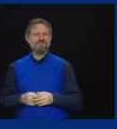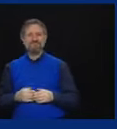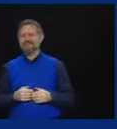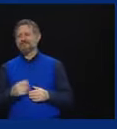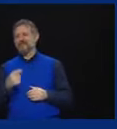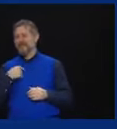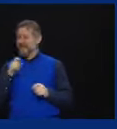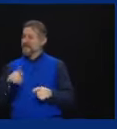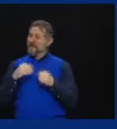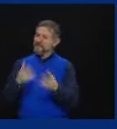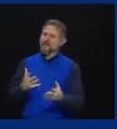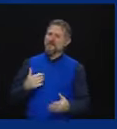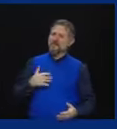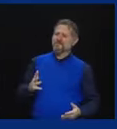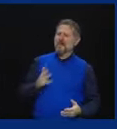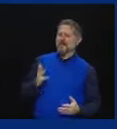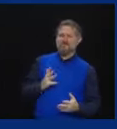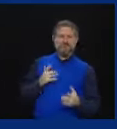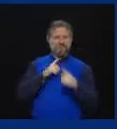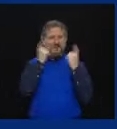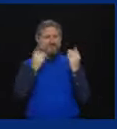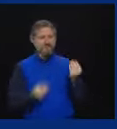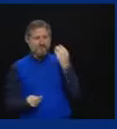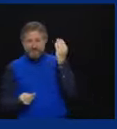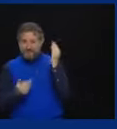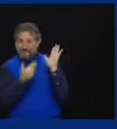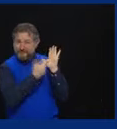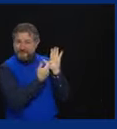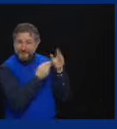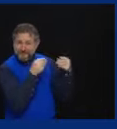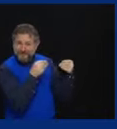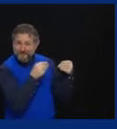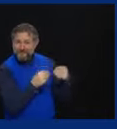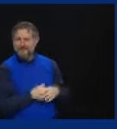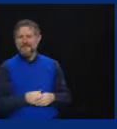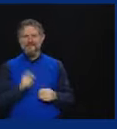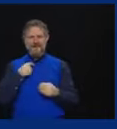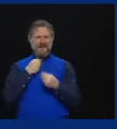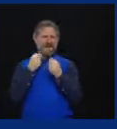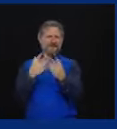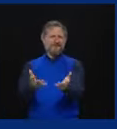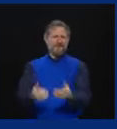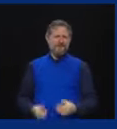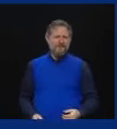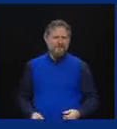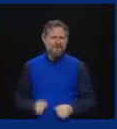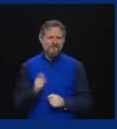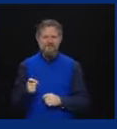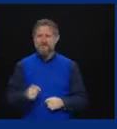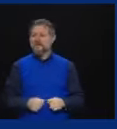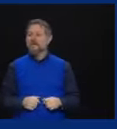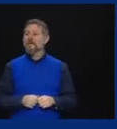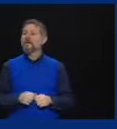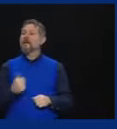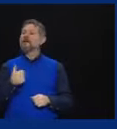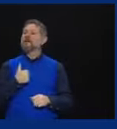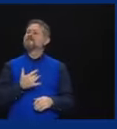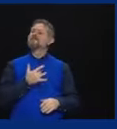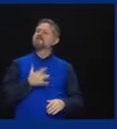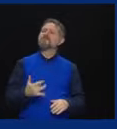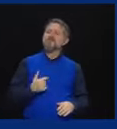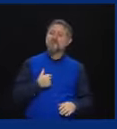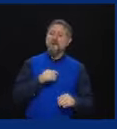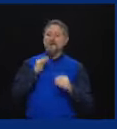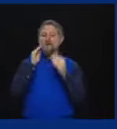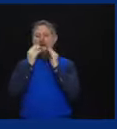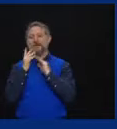fancy We Are New York masks. These are great. If you want one of these, I tend to stick with the other ones as well. I get them dirty as makeup all the time. But that's a female